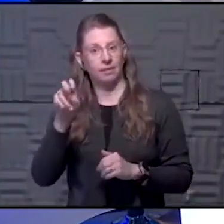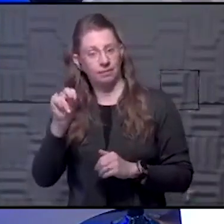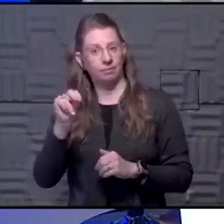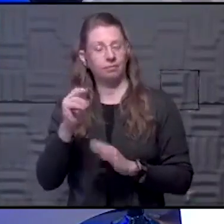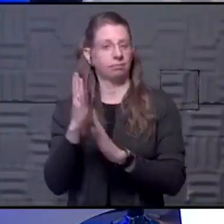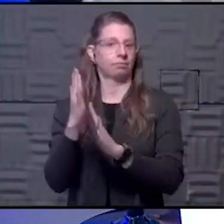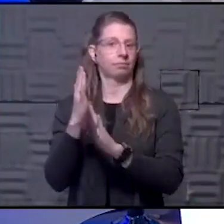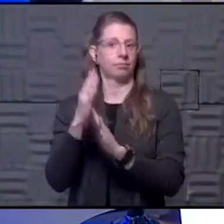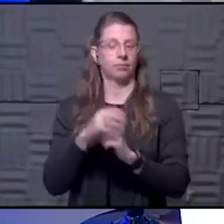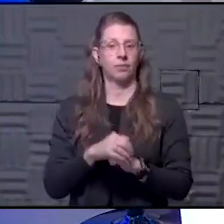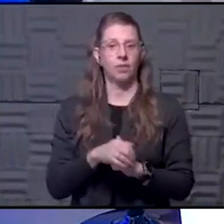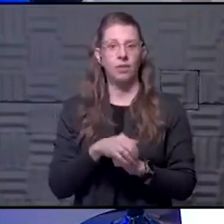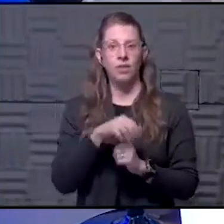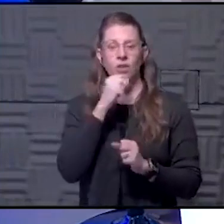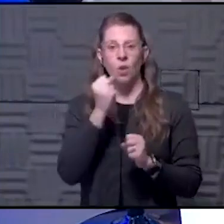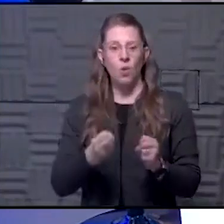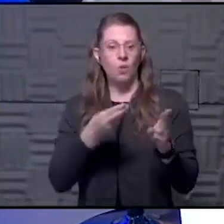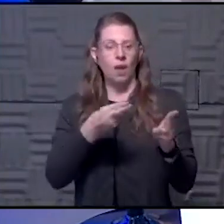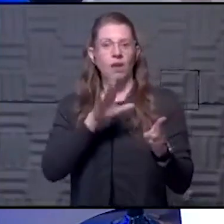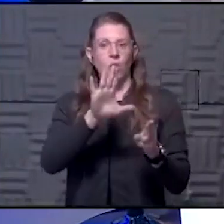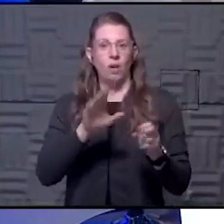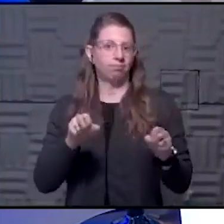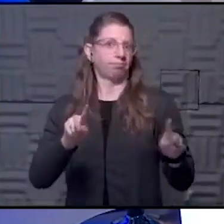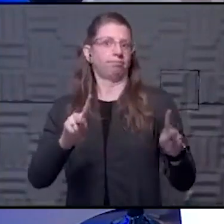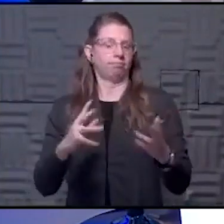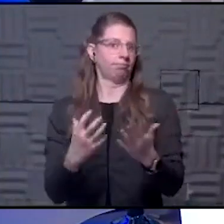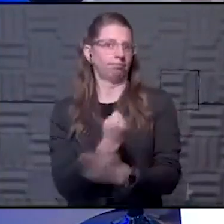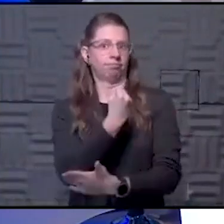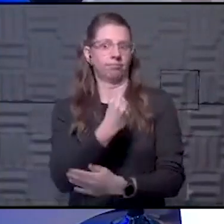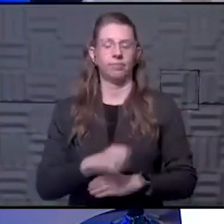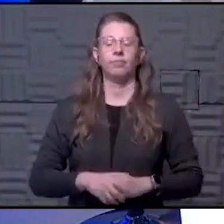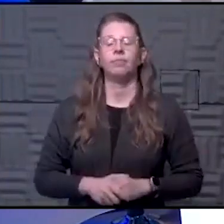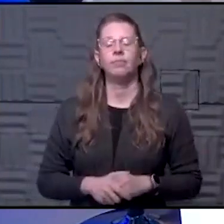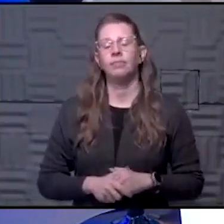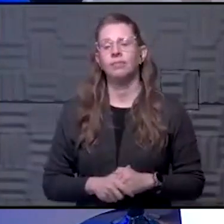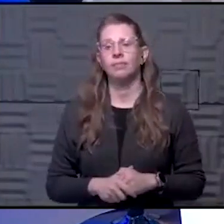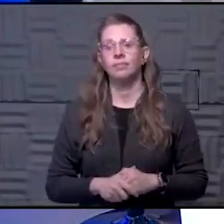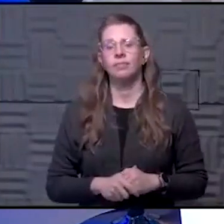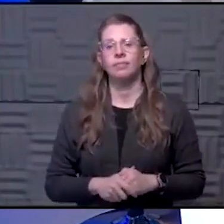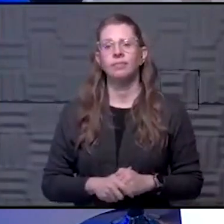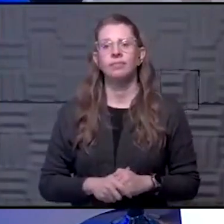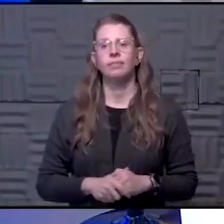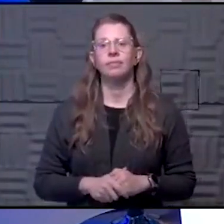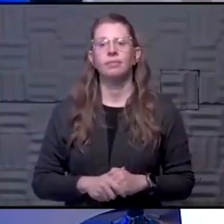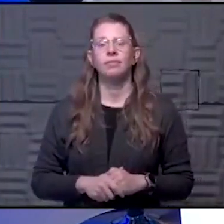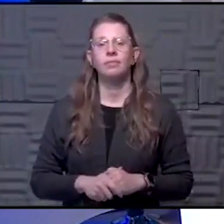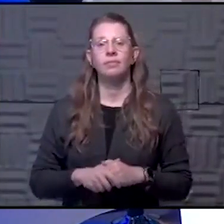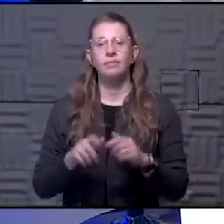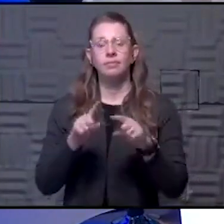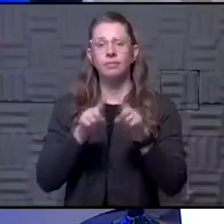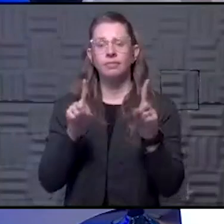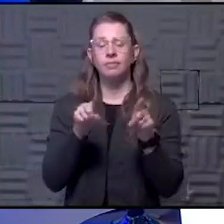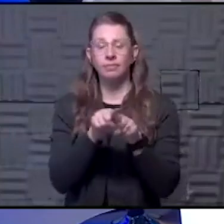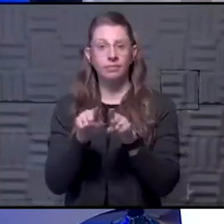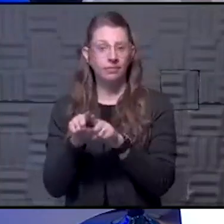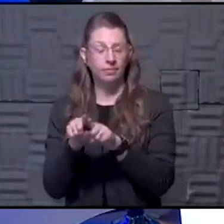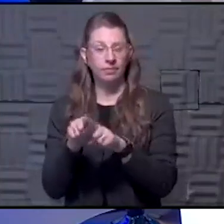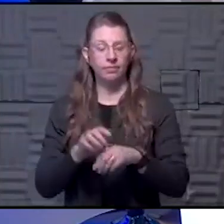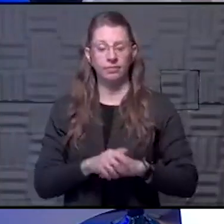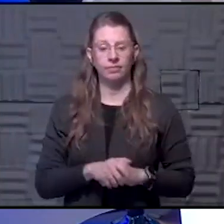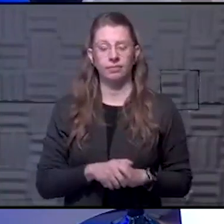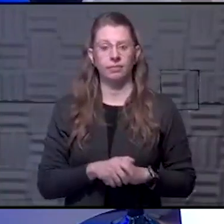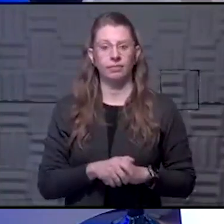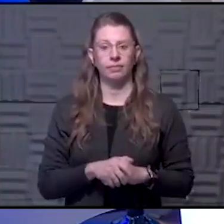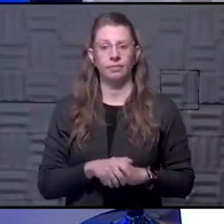done. Do not throw away your shot. All right. But, I'm also going to show it because